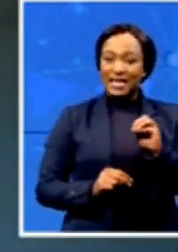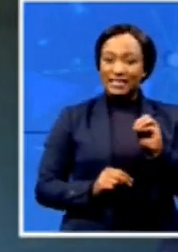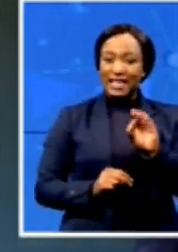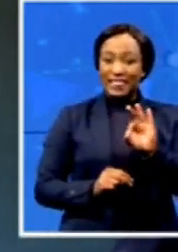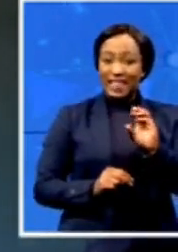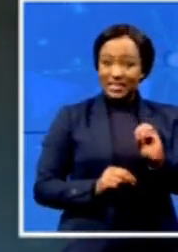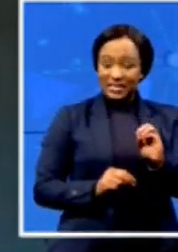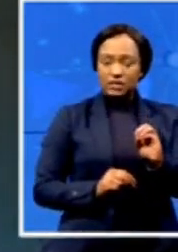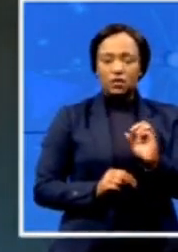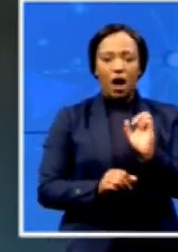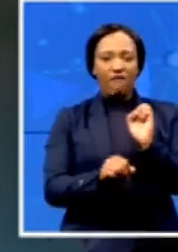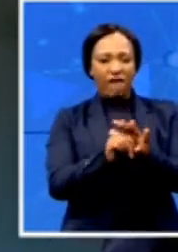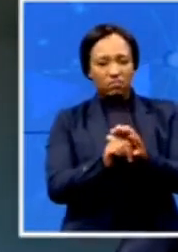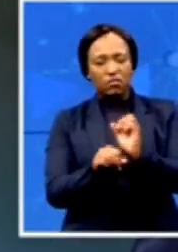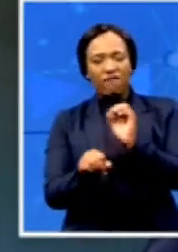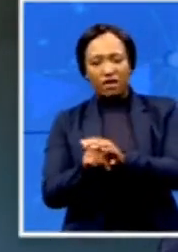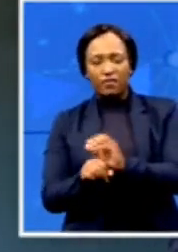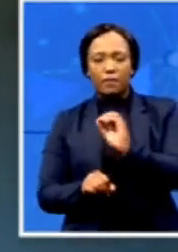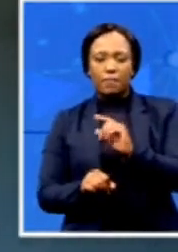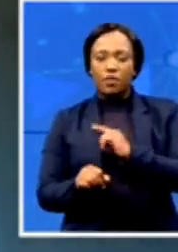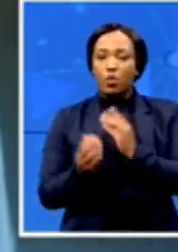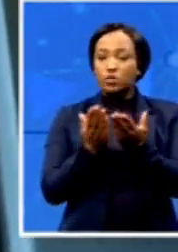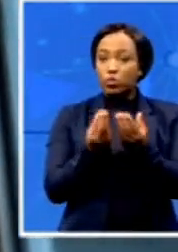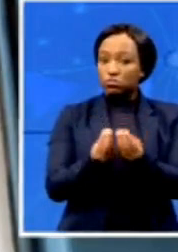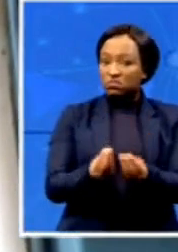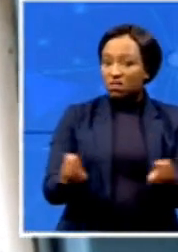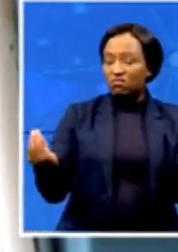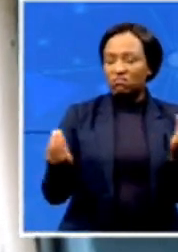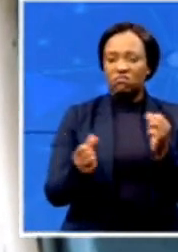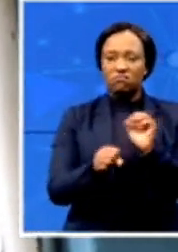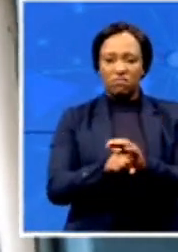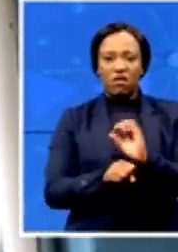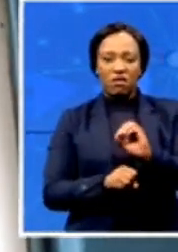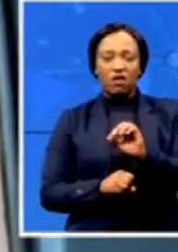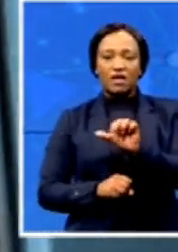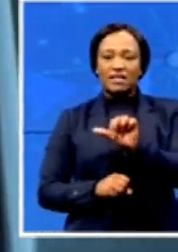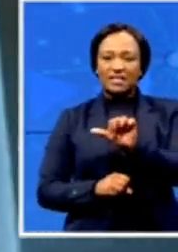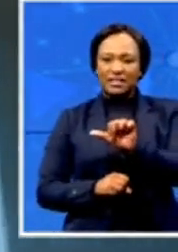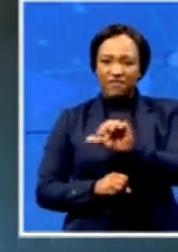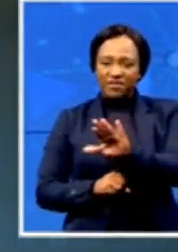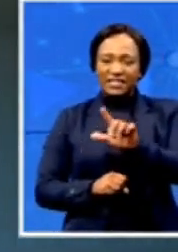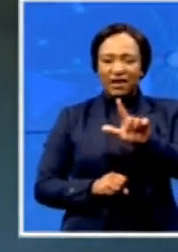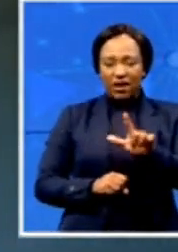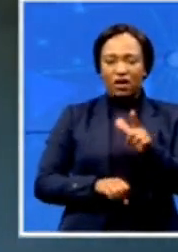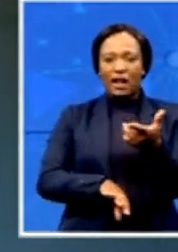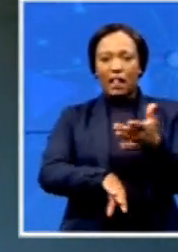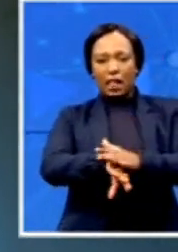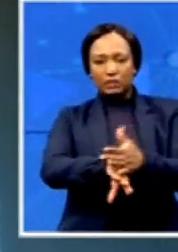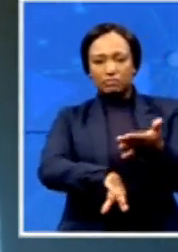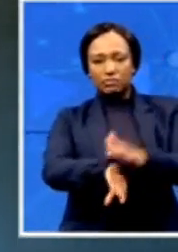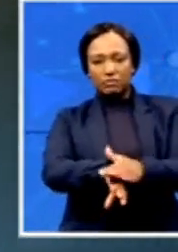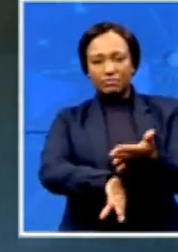school children that were also affected, and 57 of them have died as a result of the storms that were raging from last